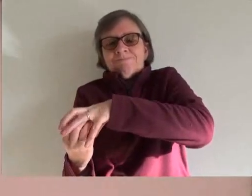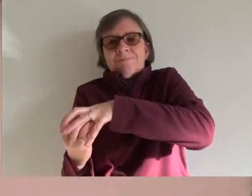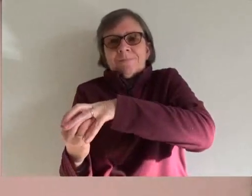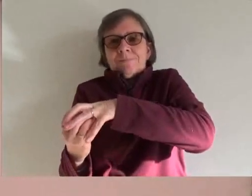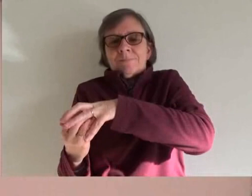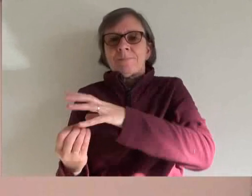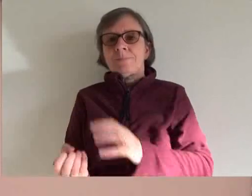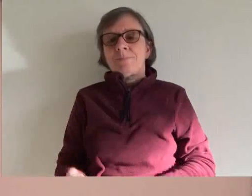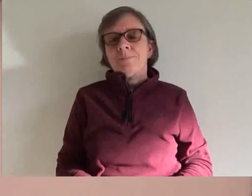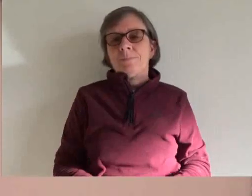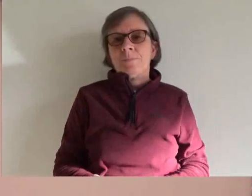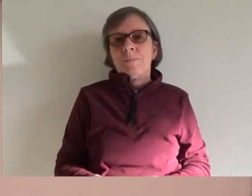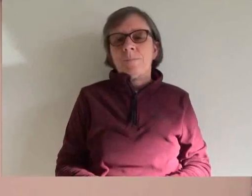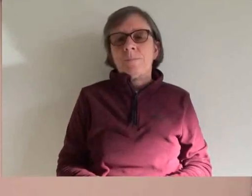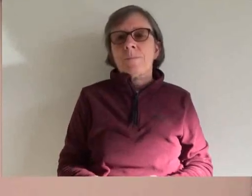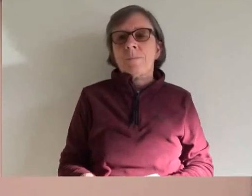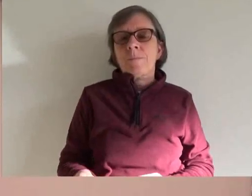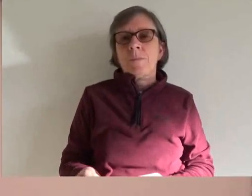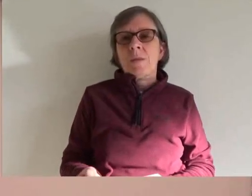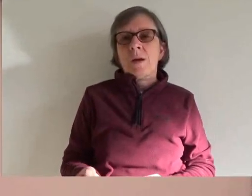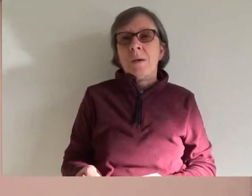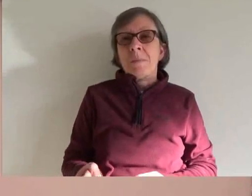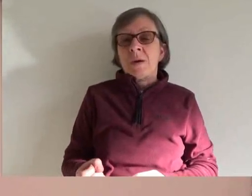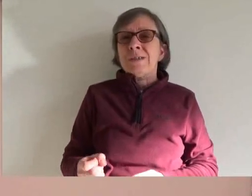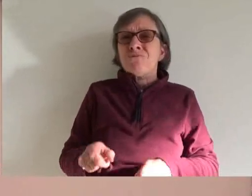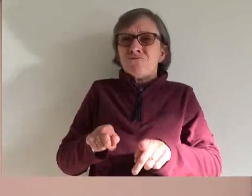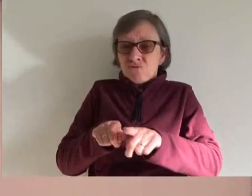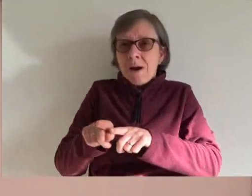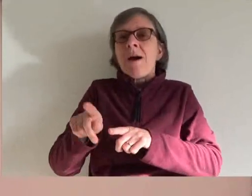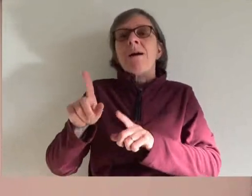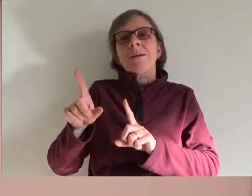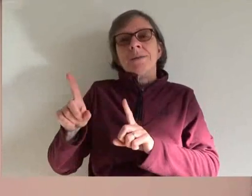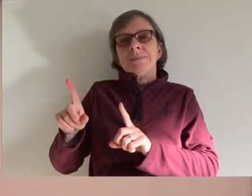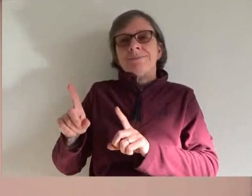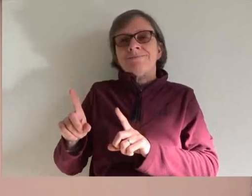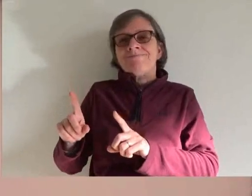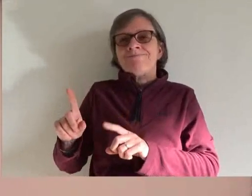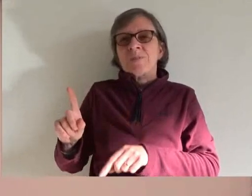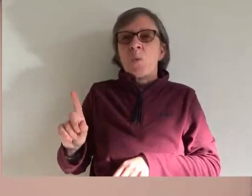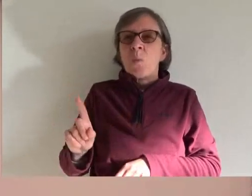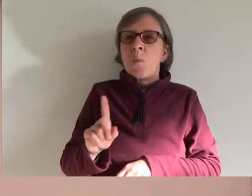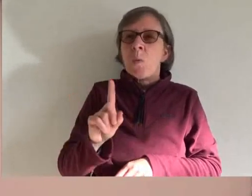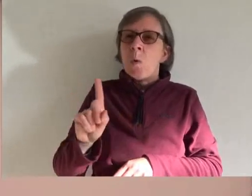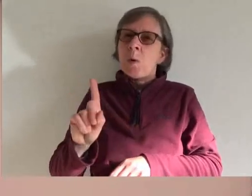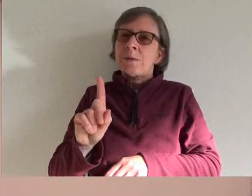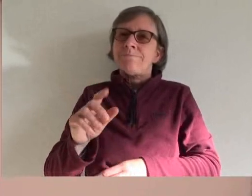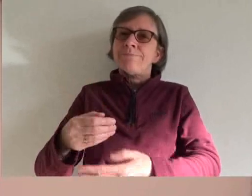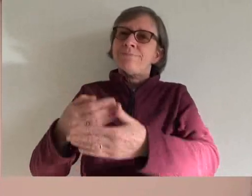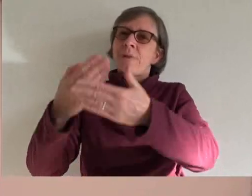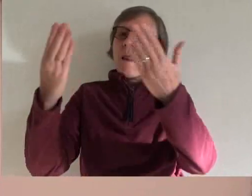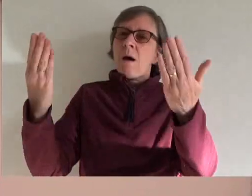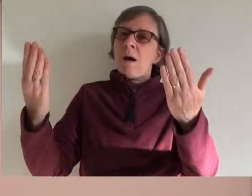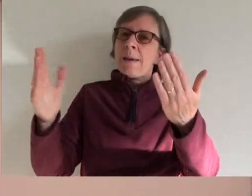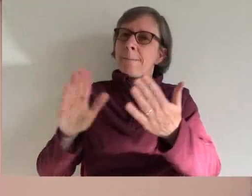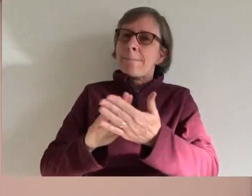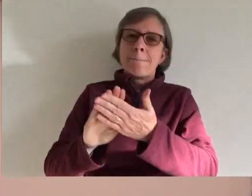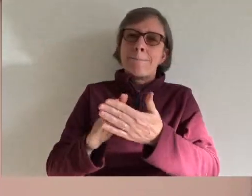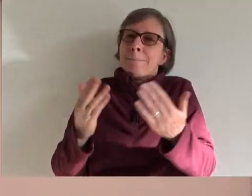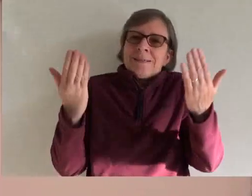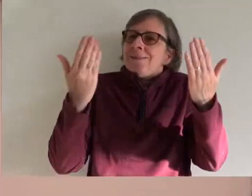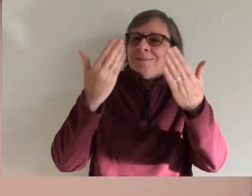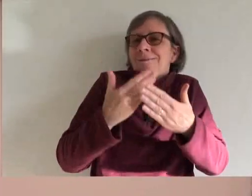were. But, you know, we're still seeking to walk in the light of God. It doesn't mean that we're walking in